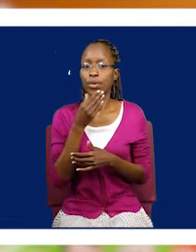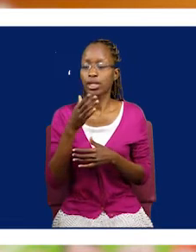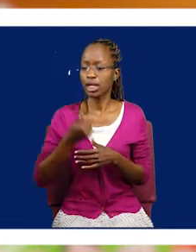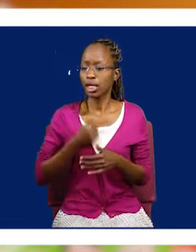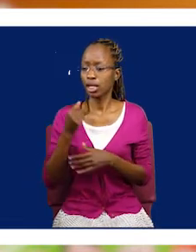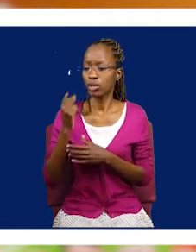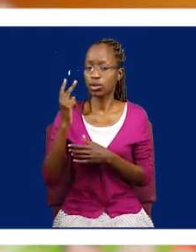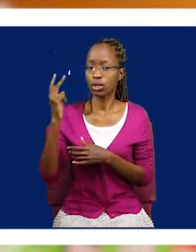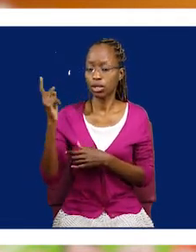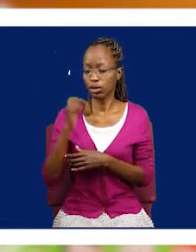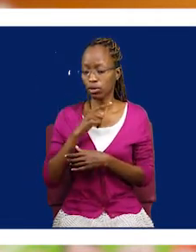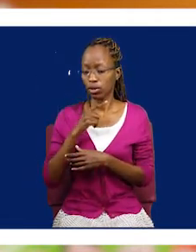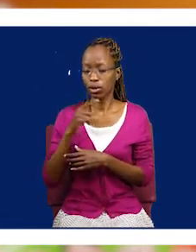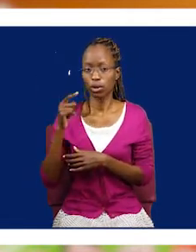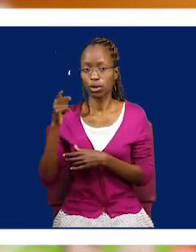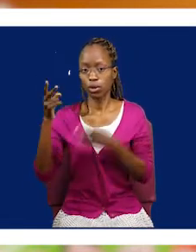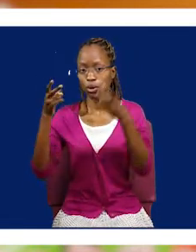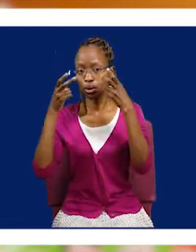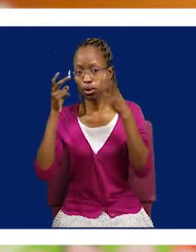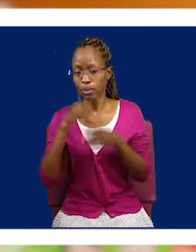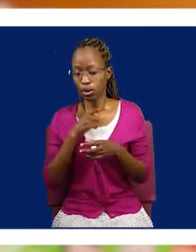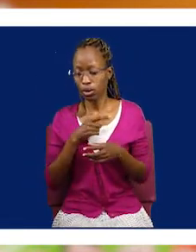you see? Did you hear?